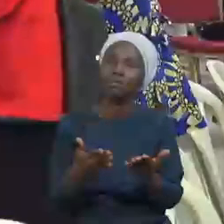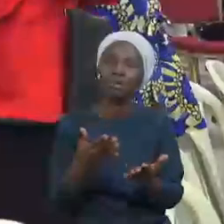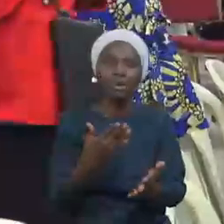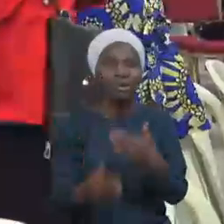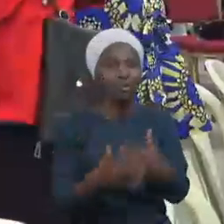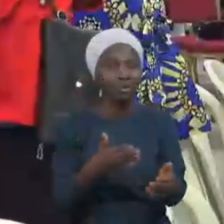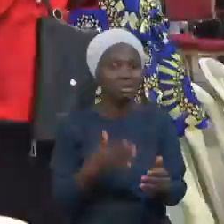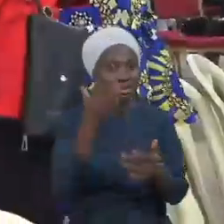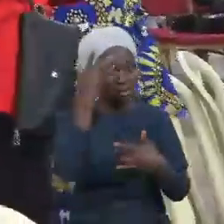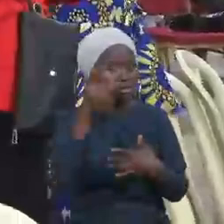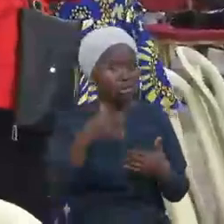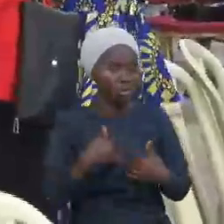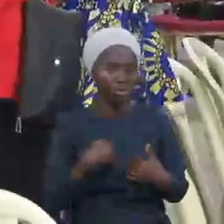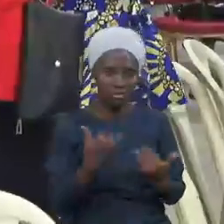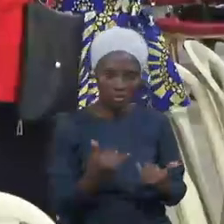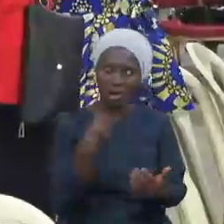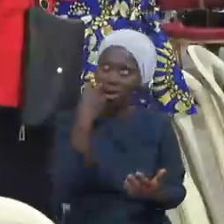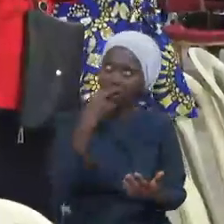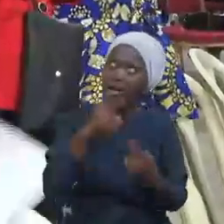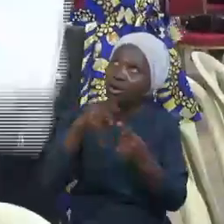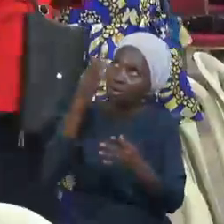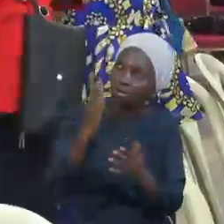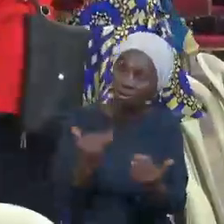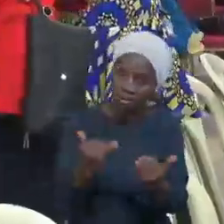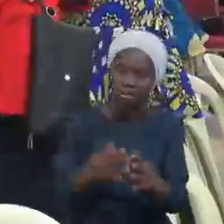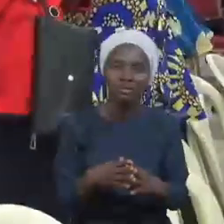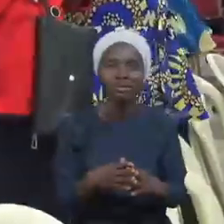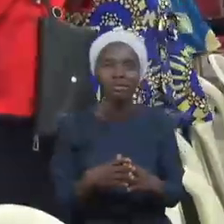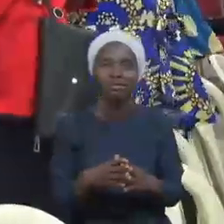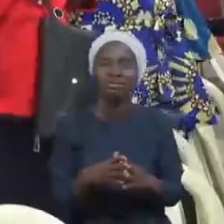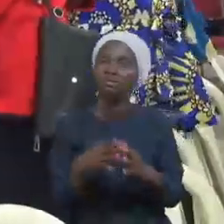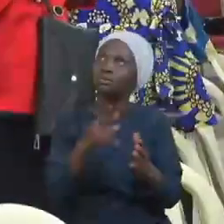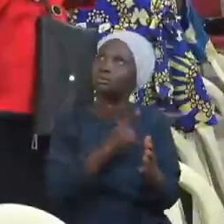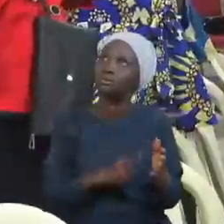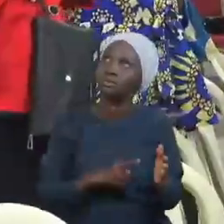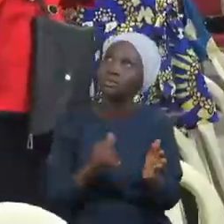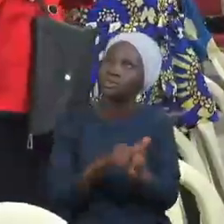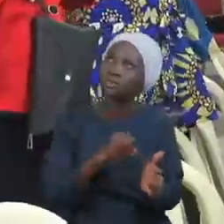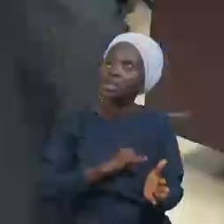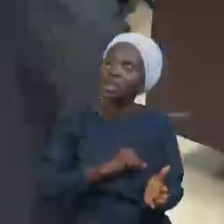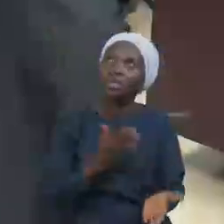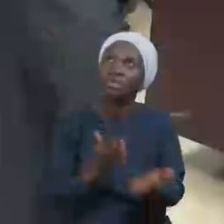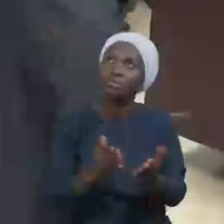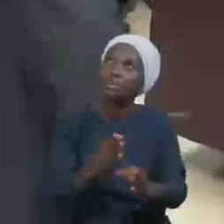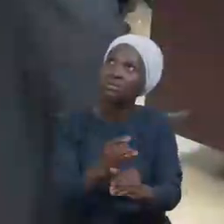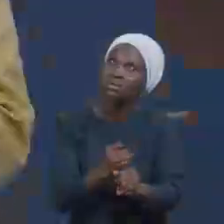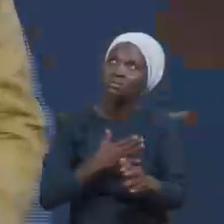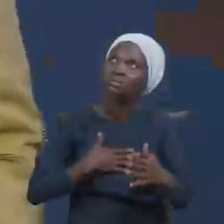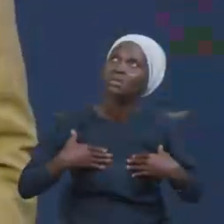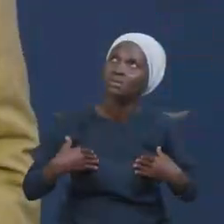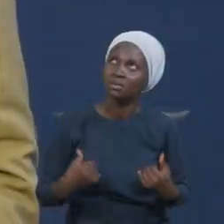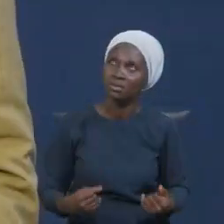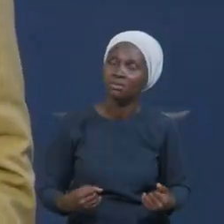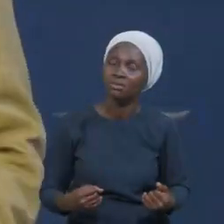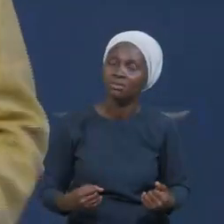miracle you need, tell the Lord that I might receive my healing,